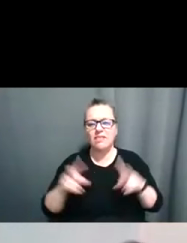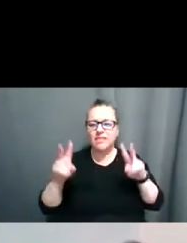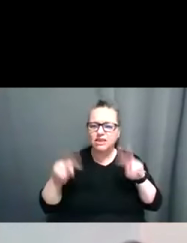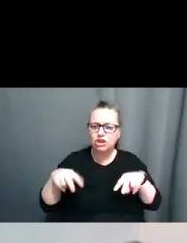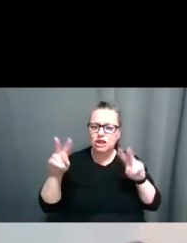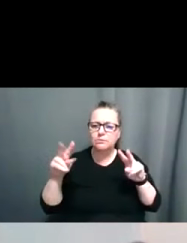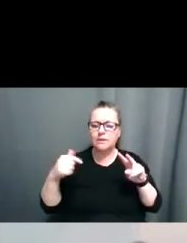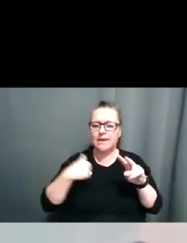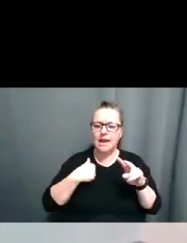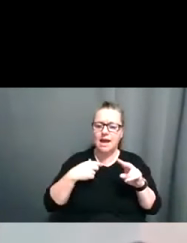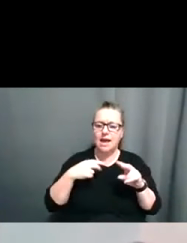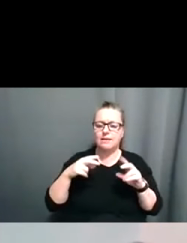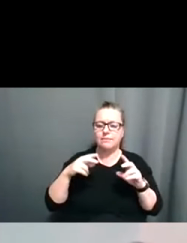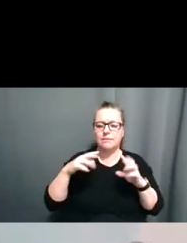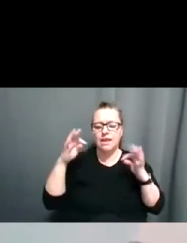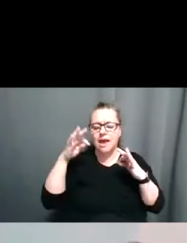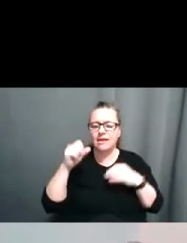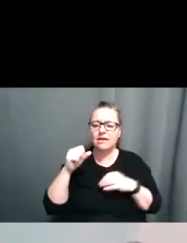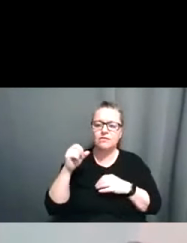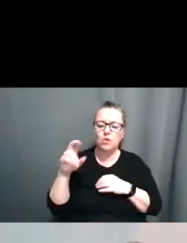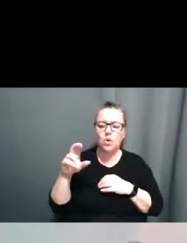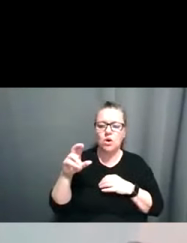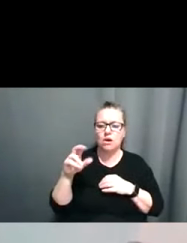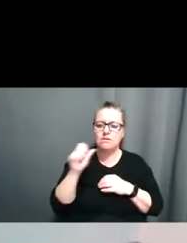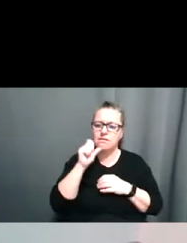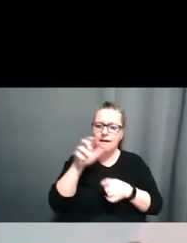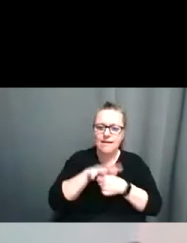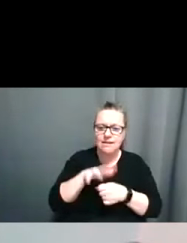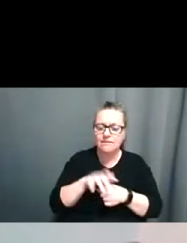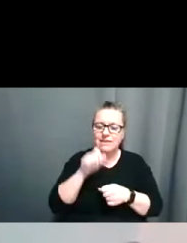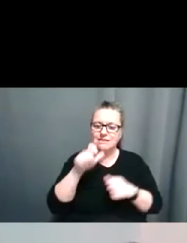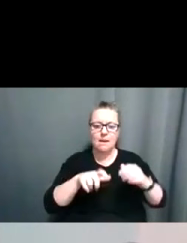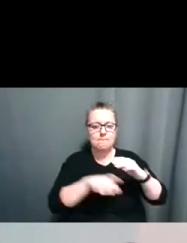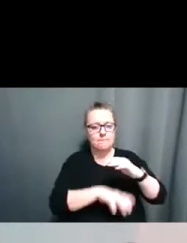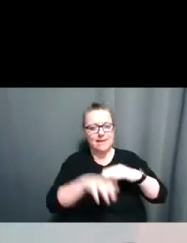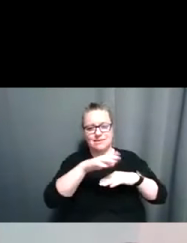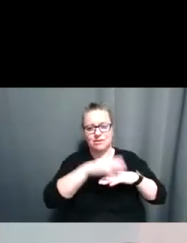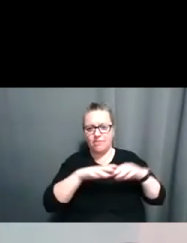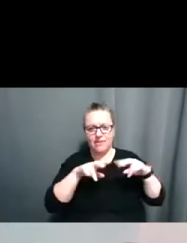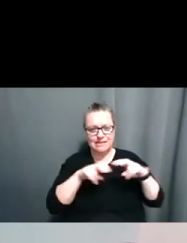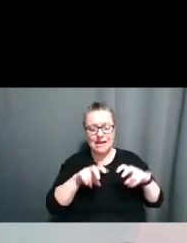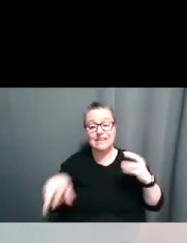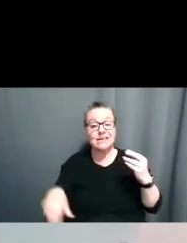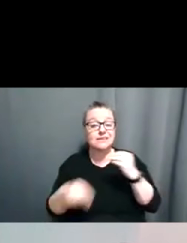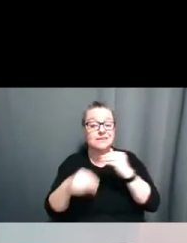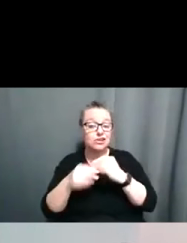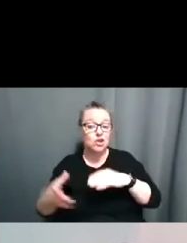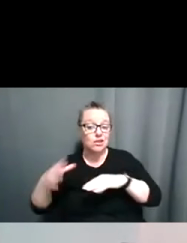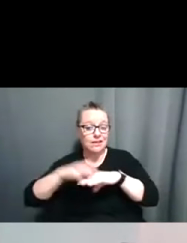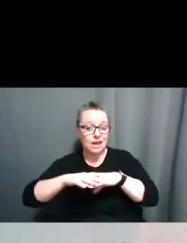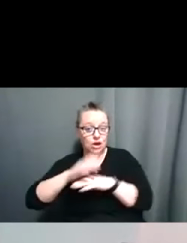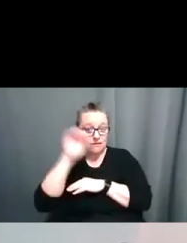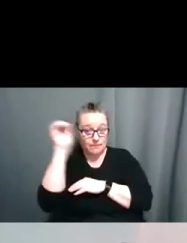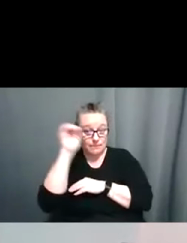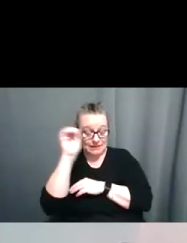I'm naive or falling short is not based on the assessment, the outcome of that race. It's an additional layer of opinion on top of